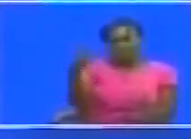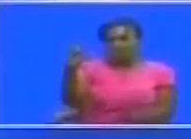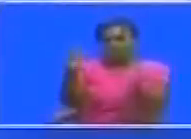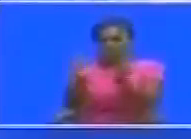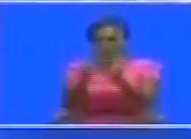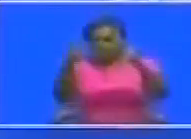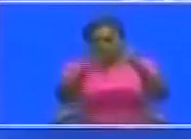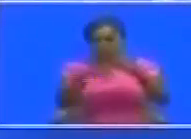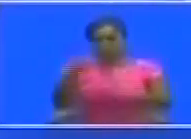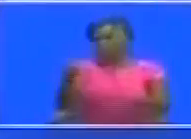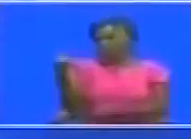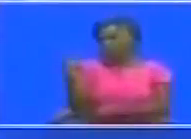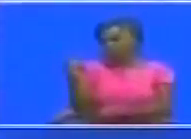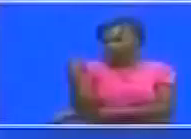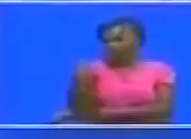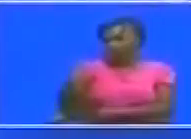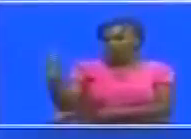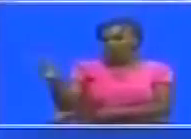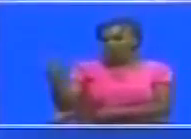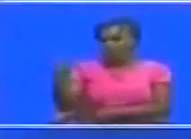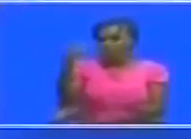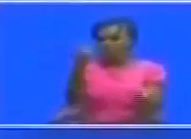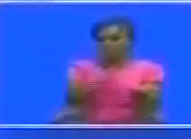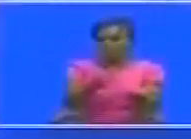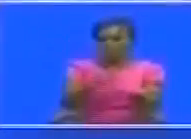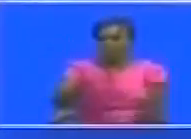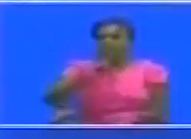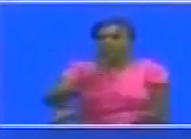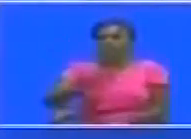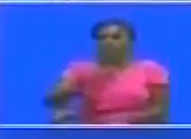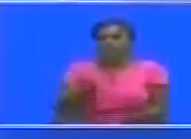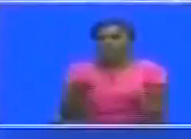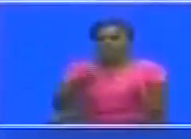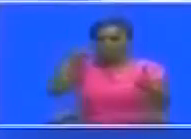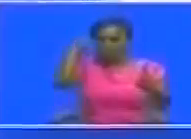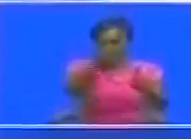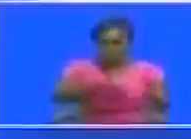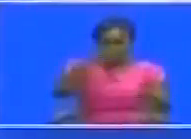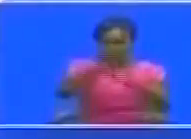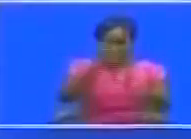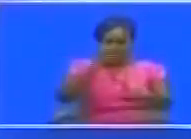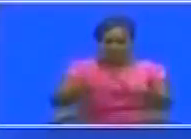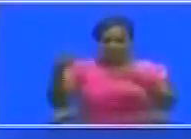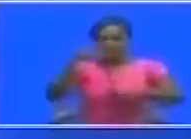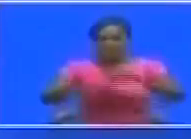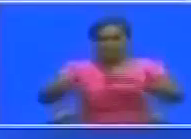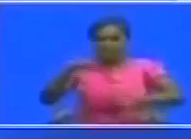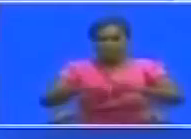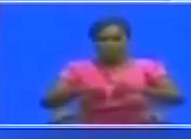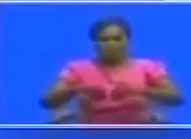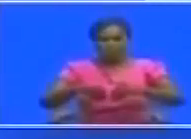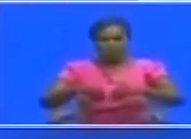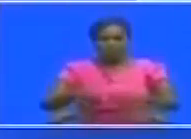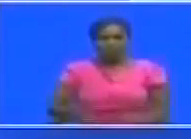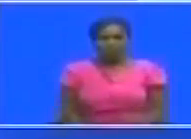elections. Recently, President Yoweri Museveni warned against any form of violence during the elections. What